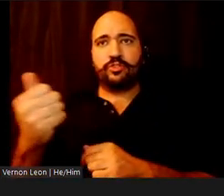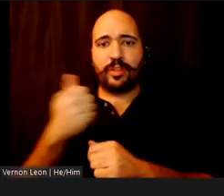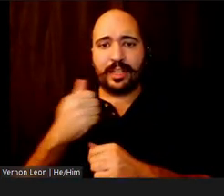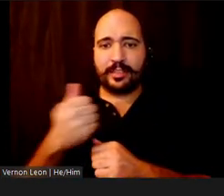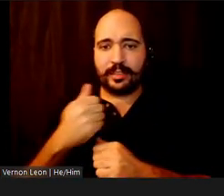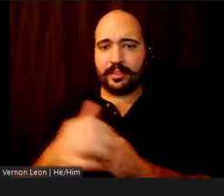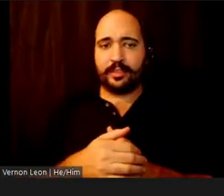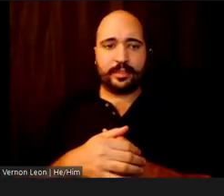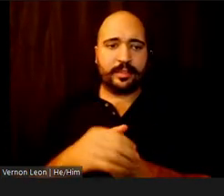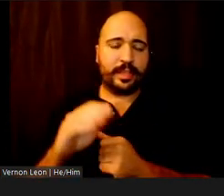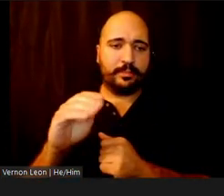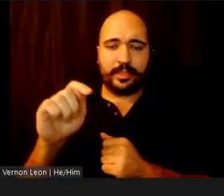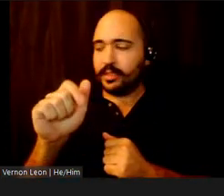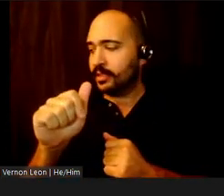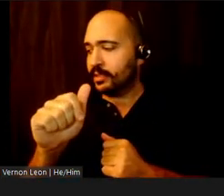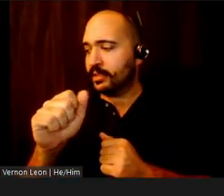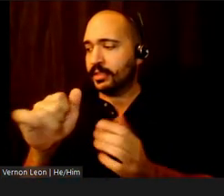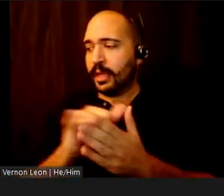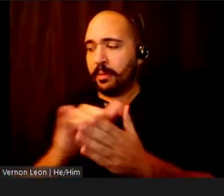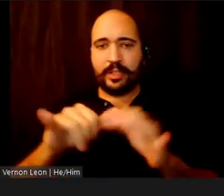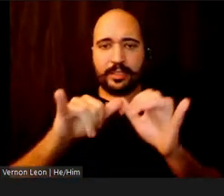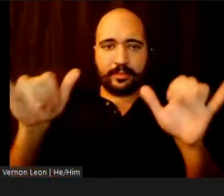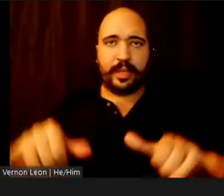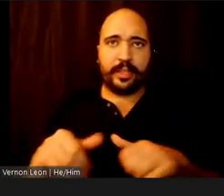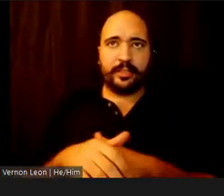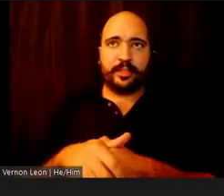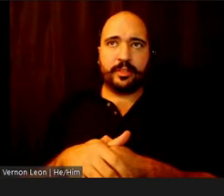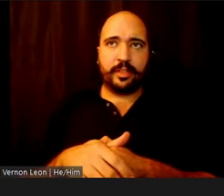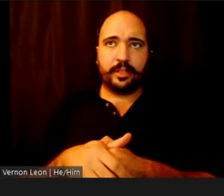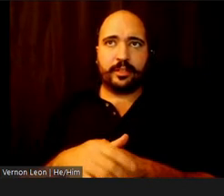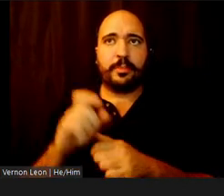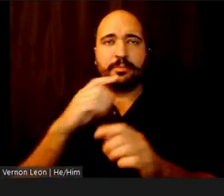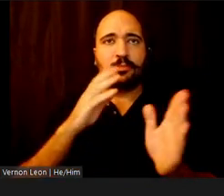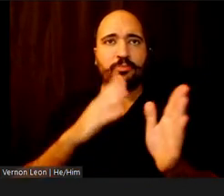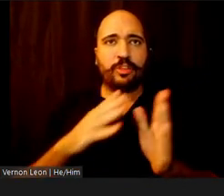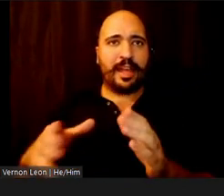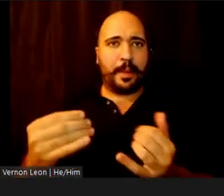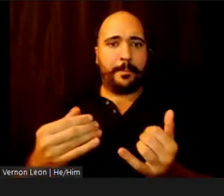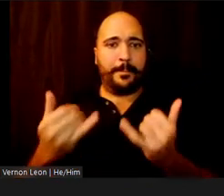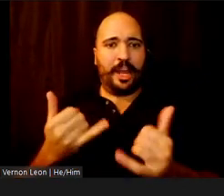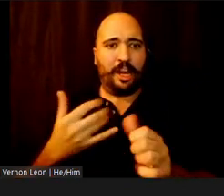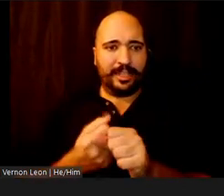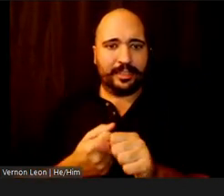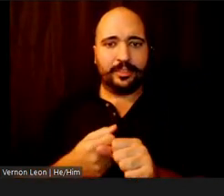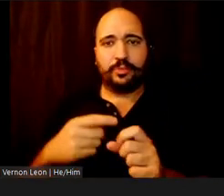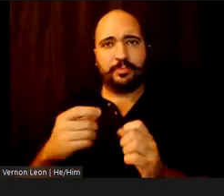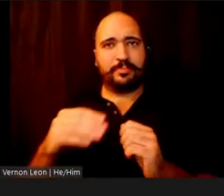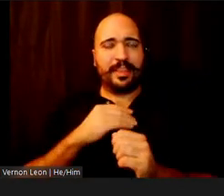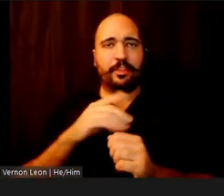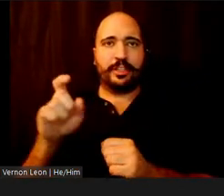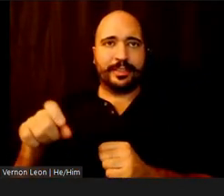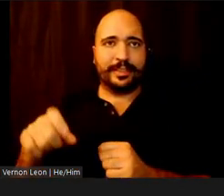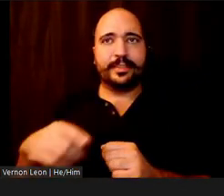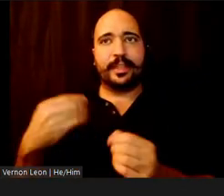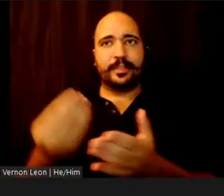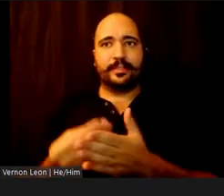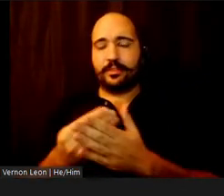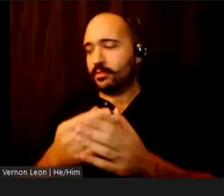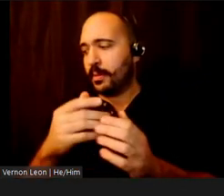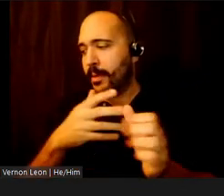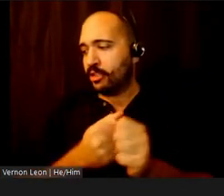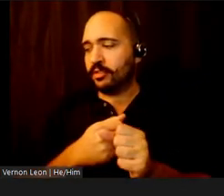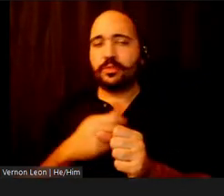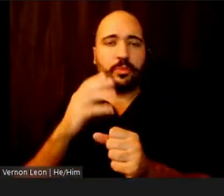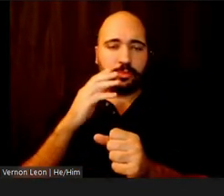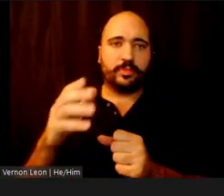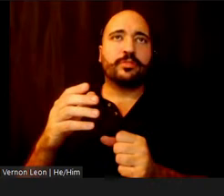MTA's subway system is over 100 years old and must be repaired and modernized to meet the region's needs. And funding transit modernization would improve service and attract